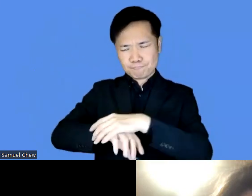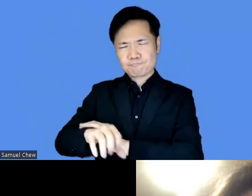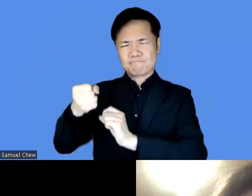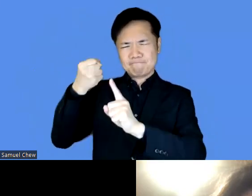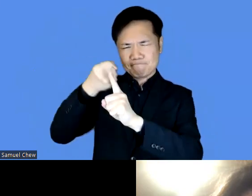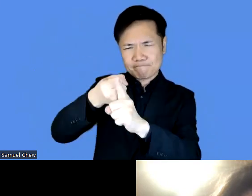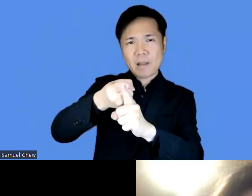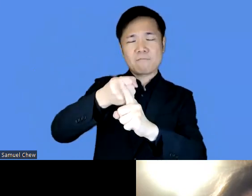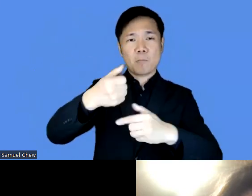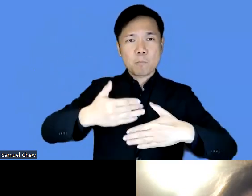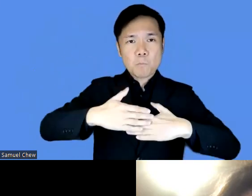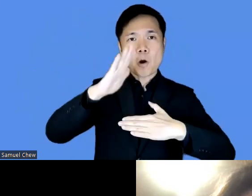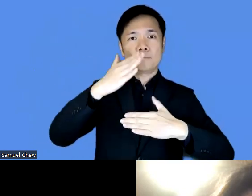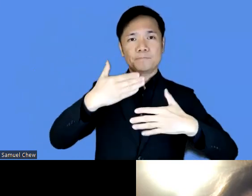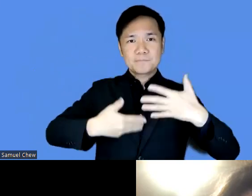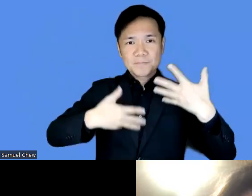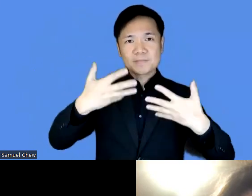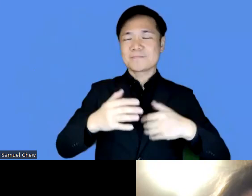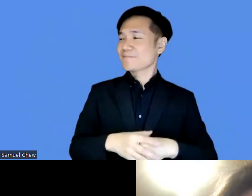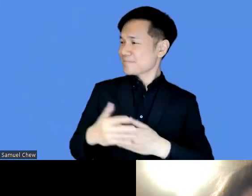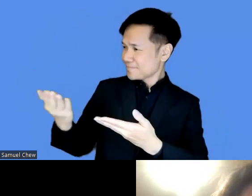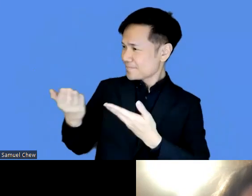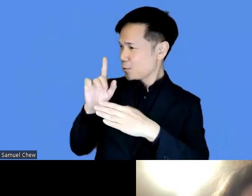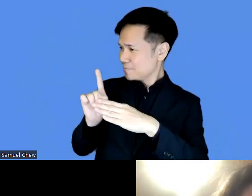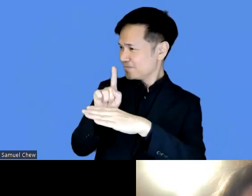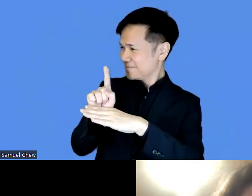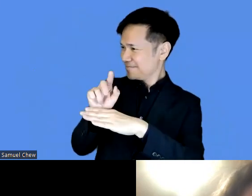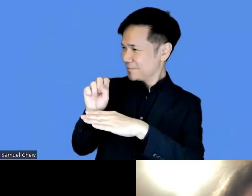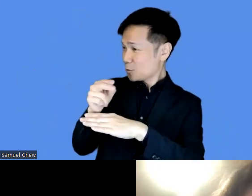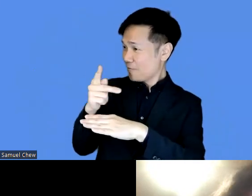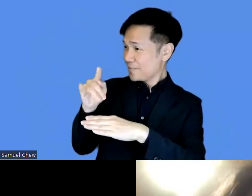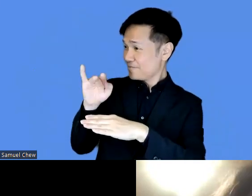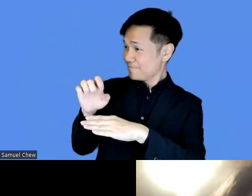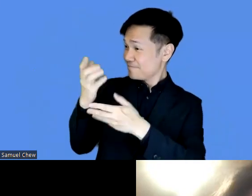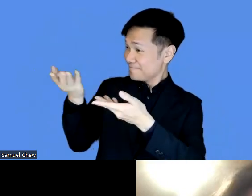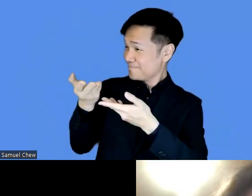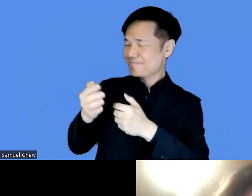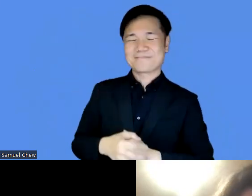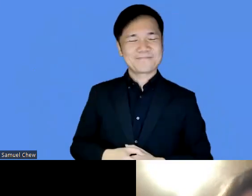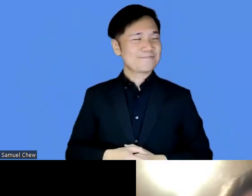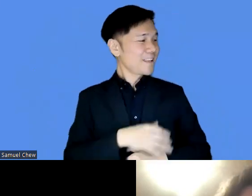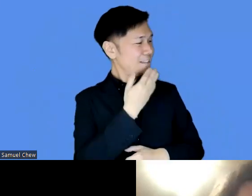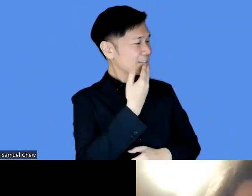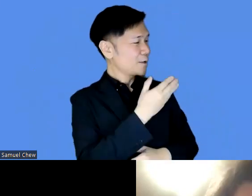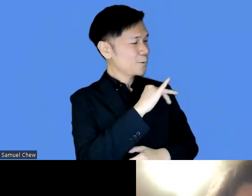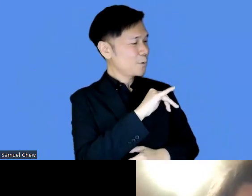So Sophie, welcome, and the floor is yours. Thank you very much, Jose.